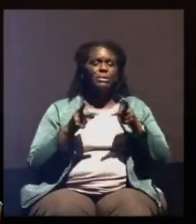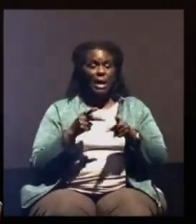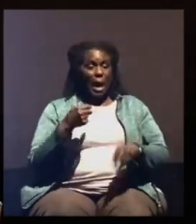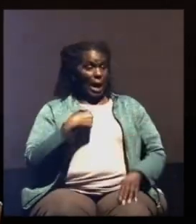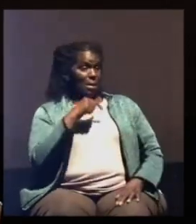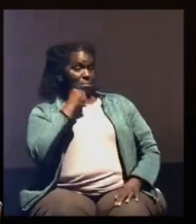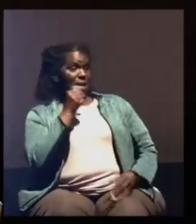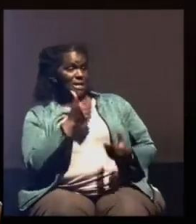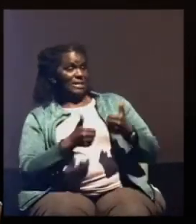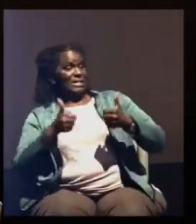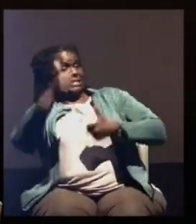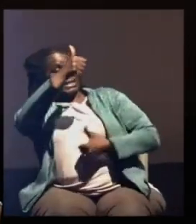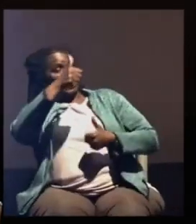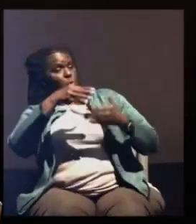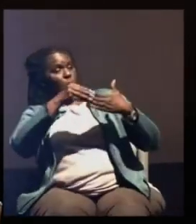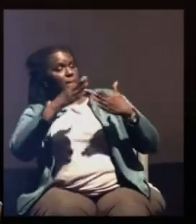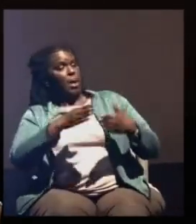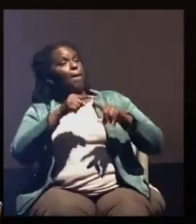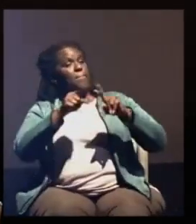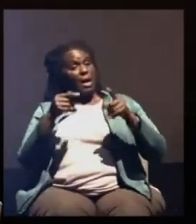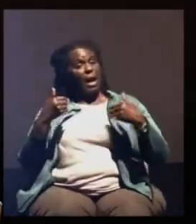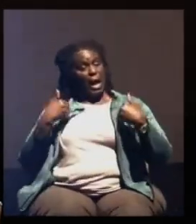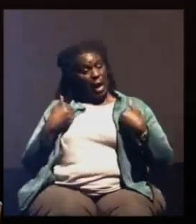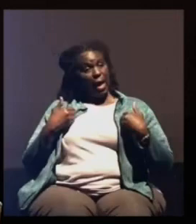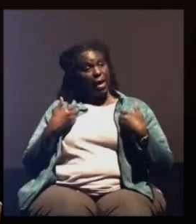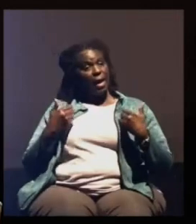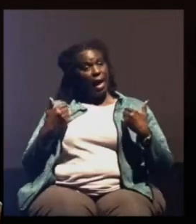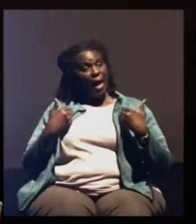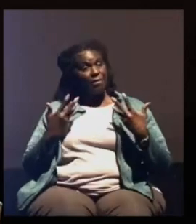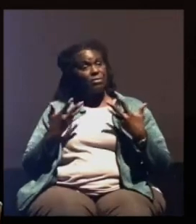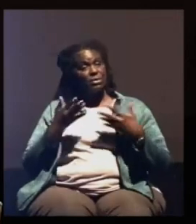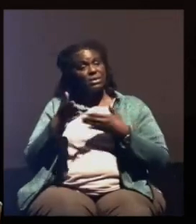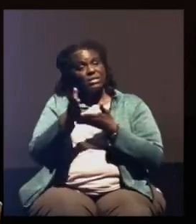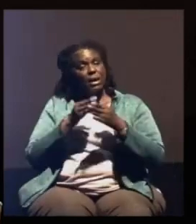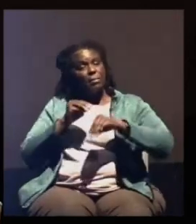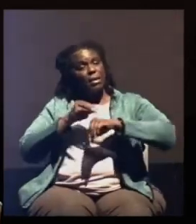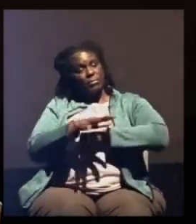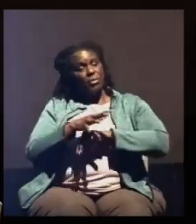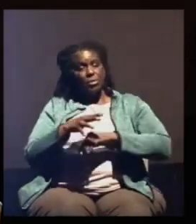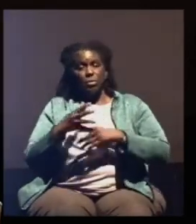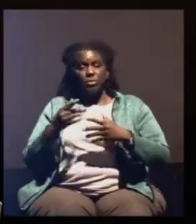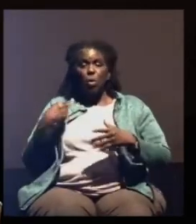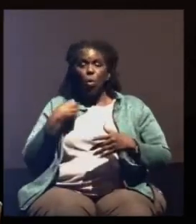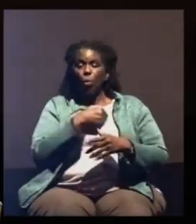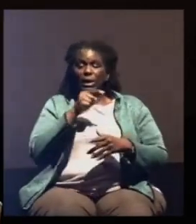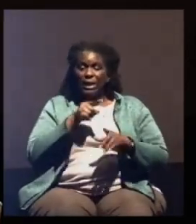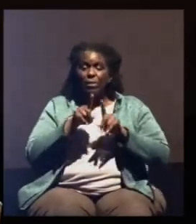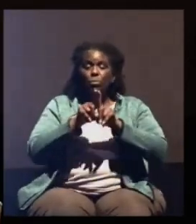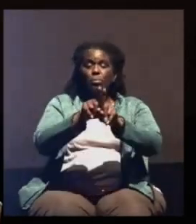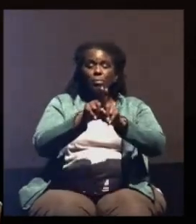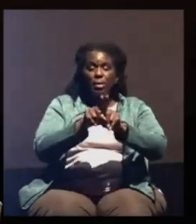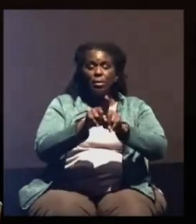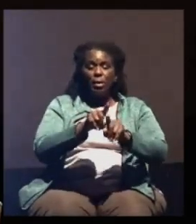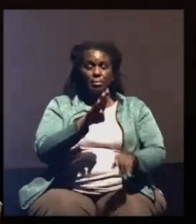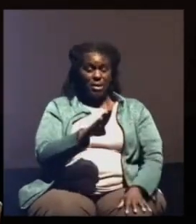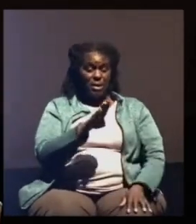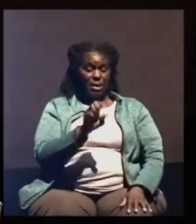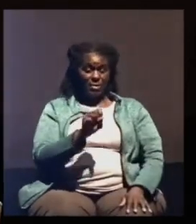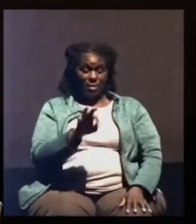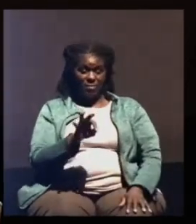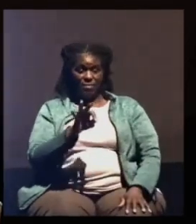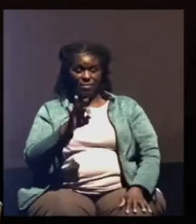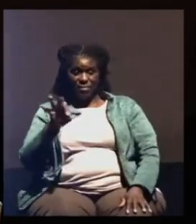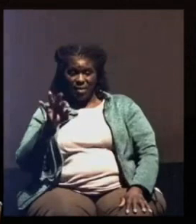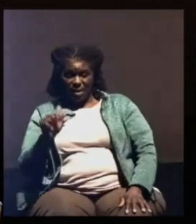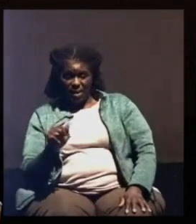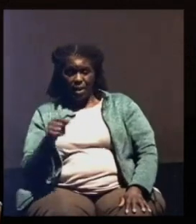of influence at the university having been here. So I feel like it's incumbent upon us to mentor. Mm-hmm. In fact, BSFSAA will be